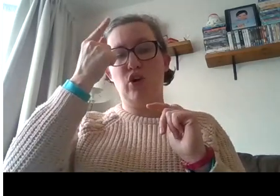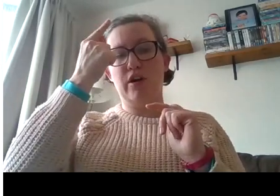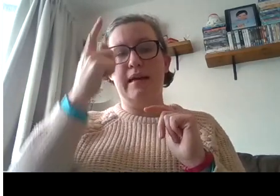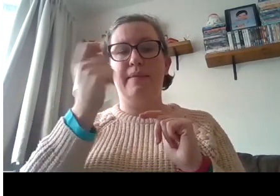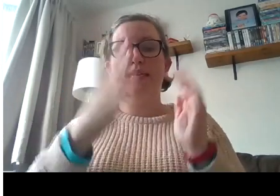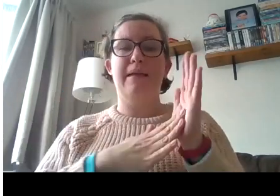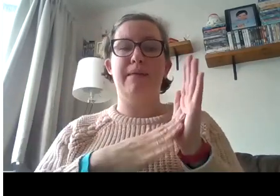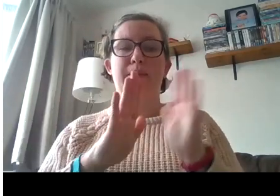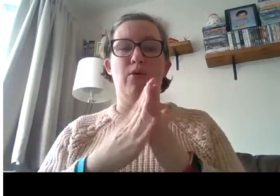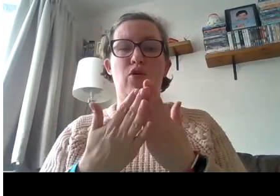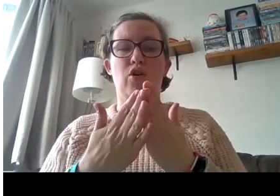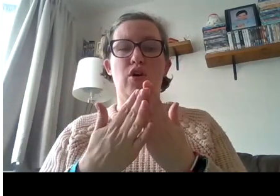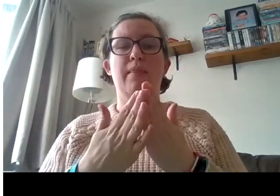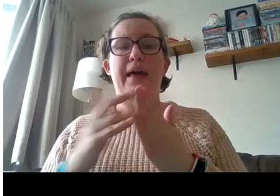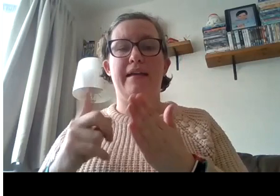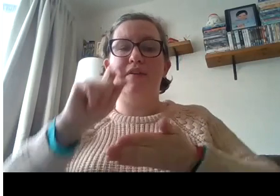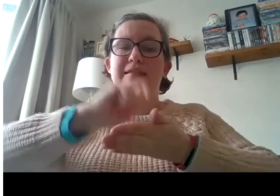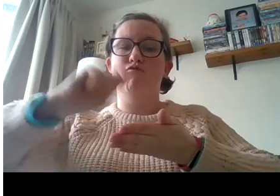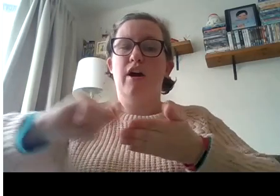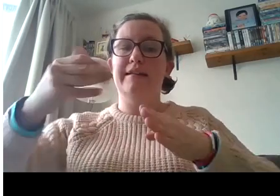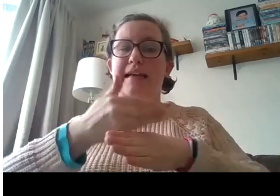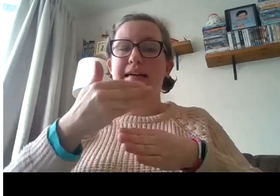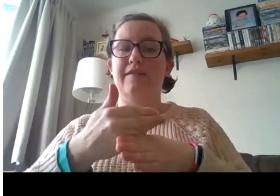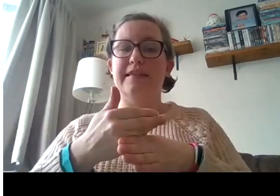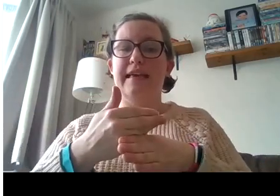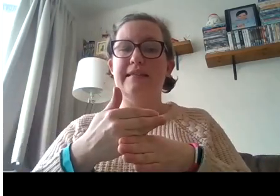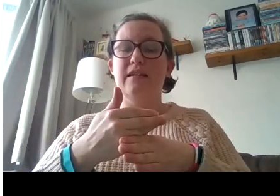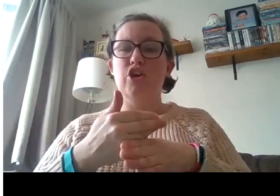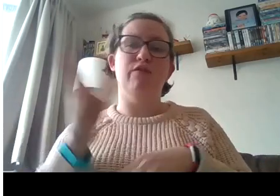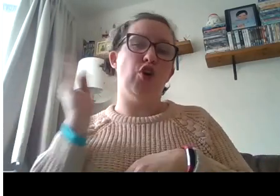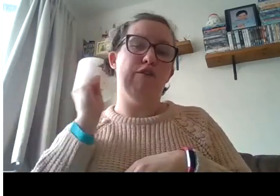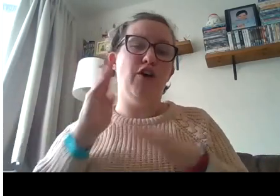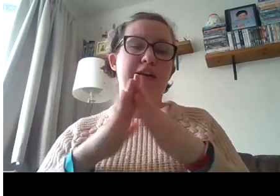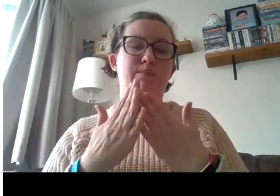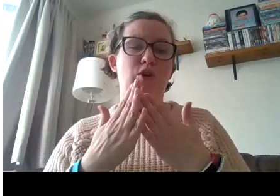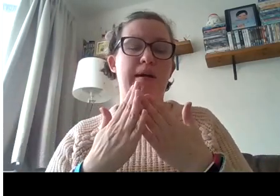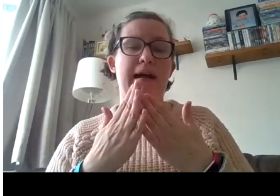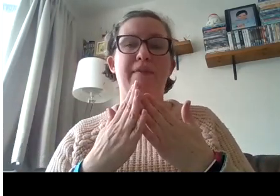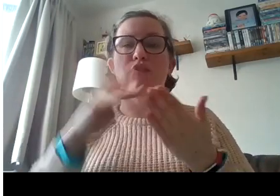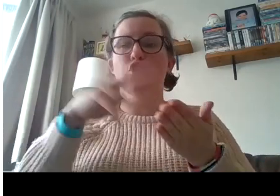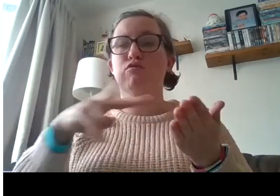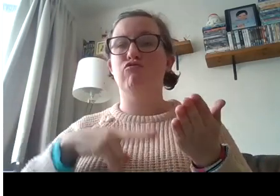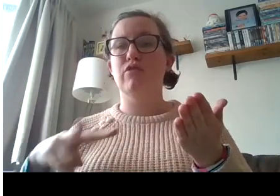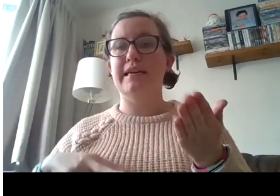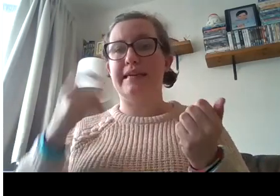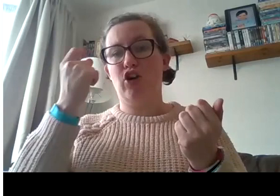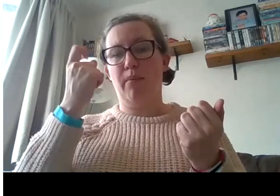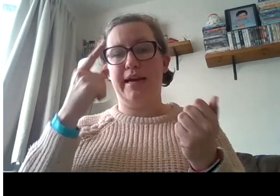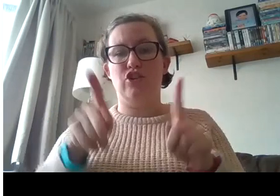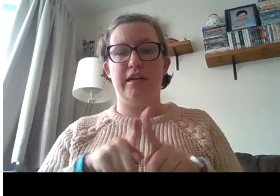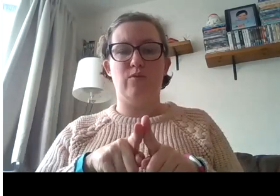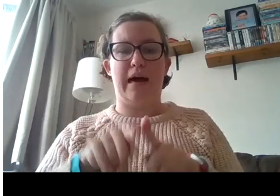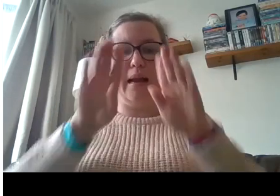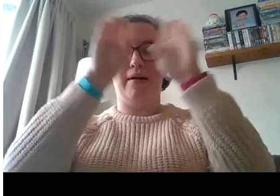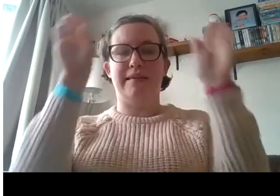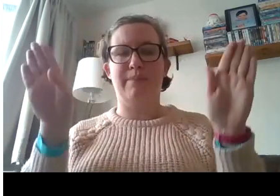comprehension book, the 10-minute book. Then there's some writing activities. You've got your phonics book, and then you've got some reading